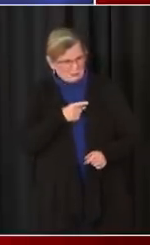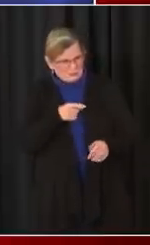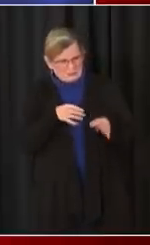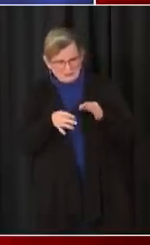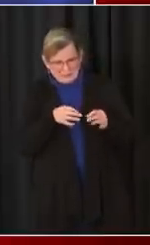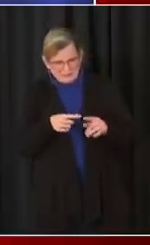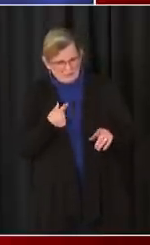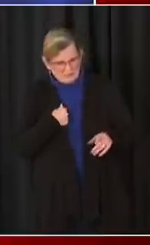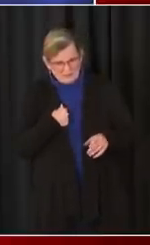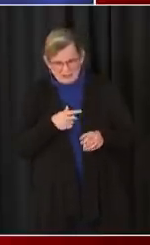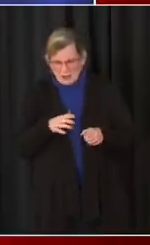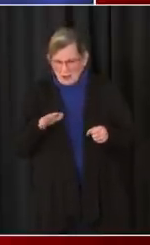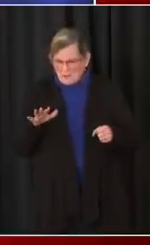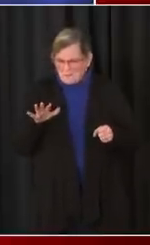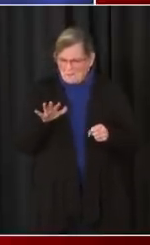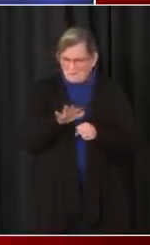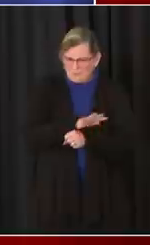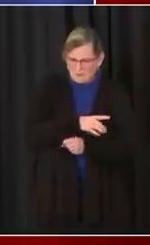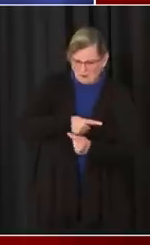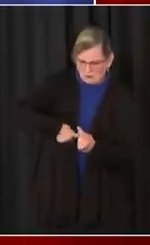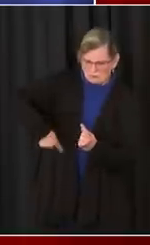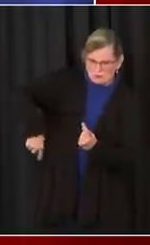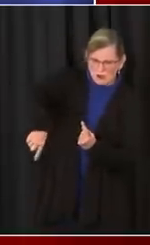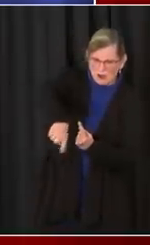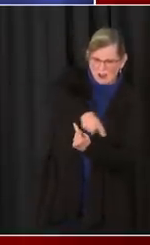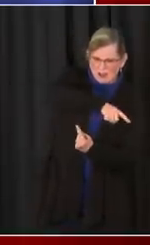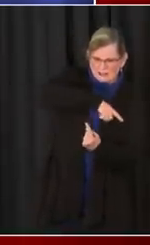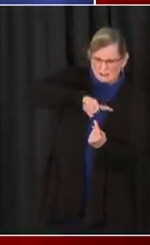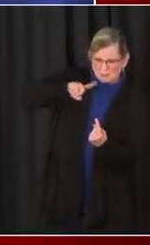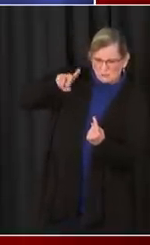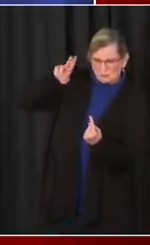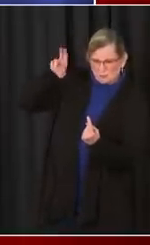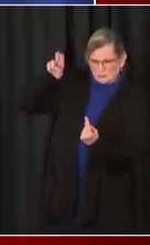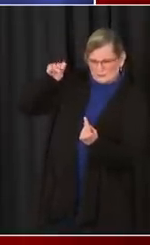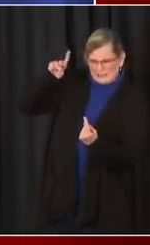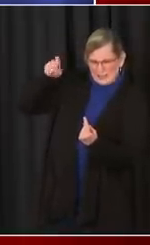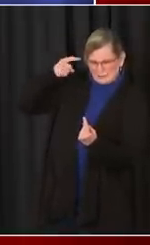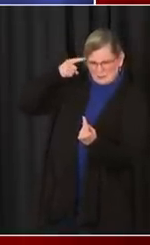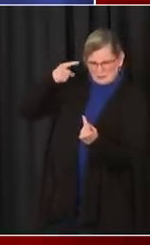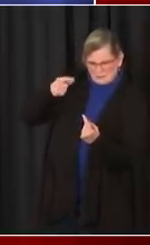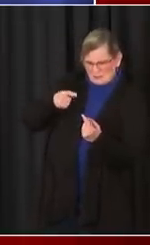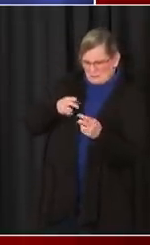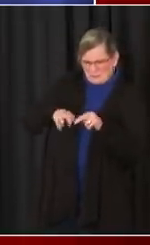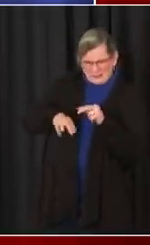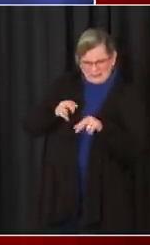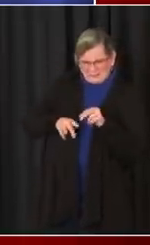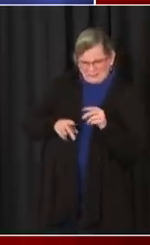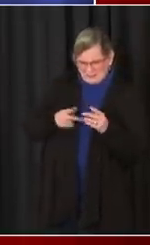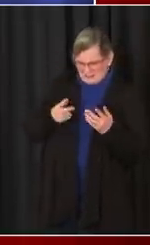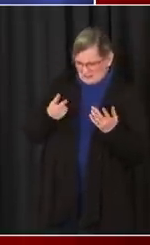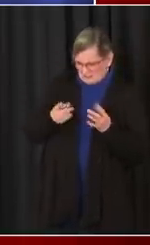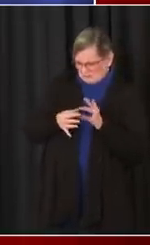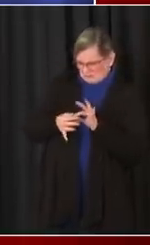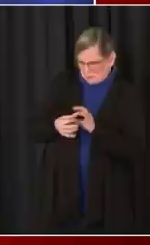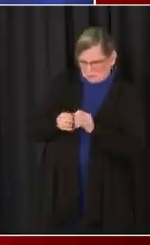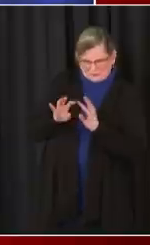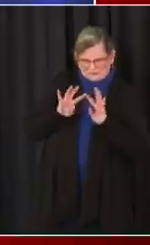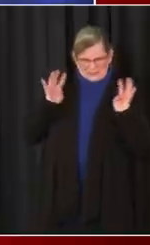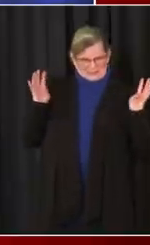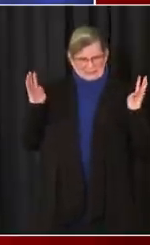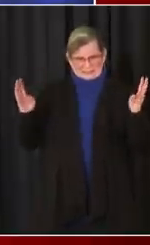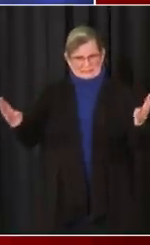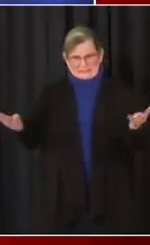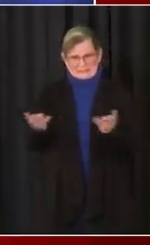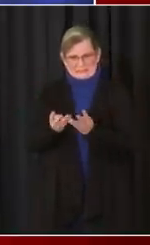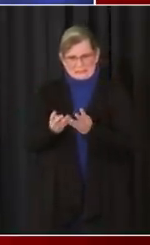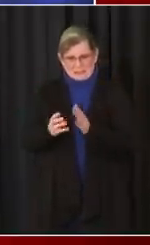surround the U.S. Capitol complex, the fencing? Could you just Yes. give those specifics one more time? Yes. So Constitution to